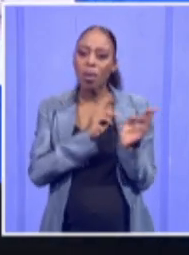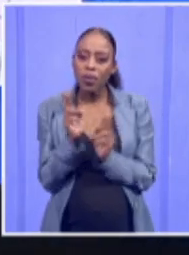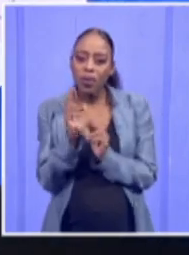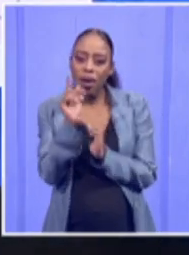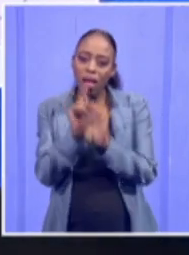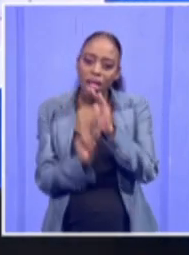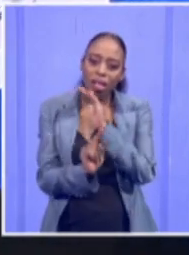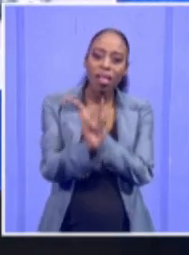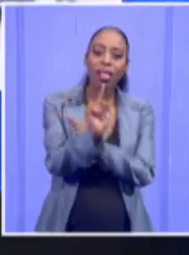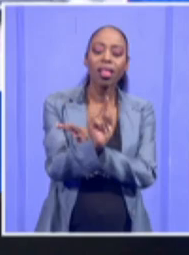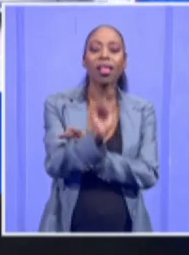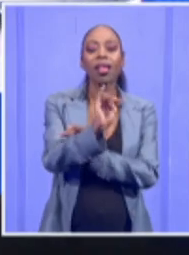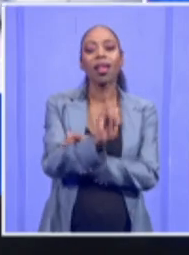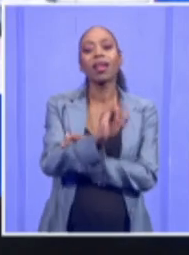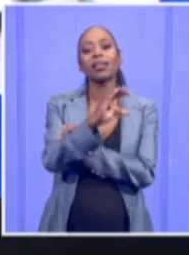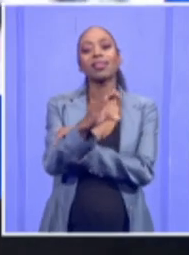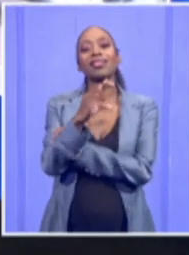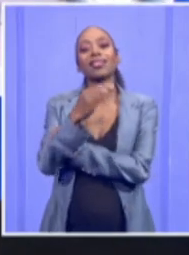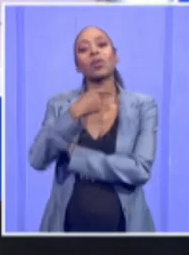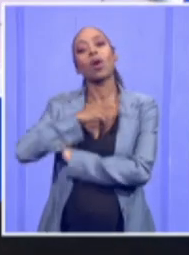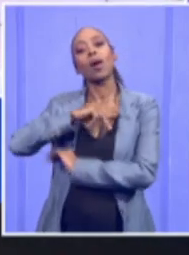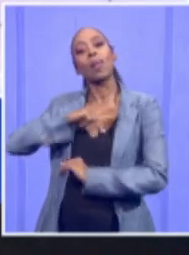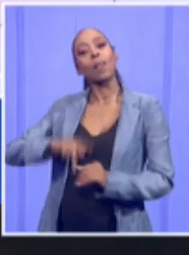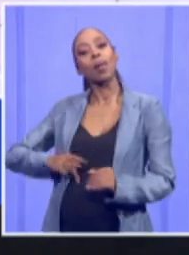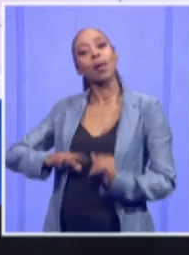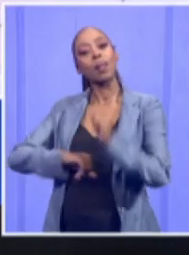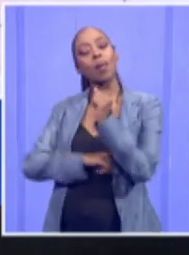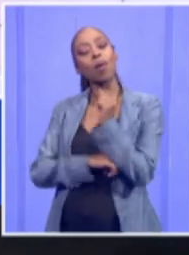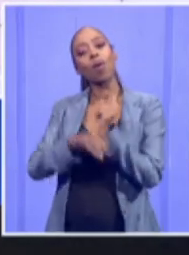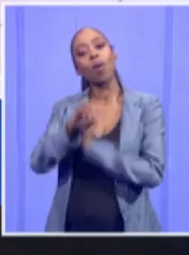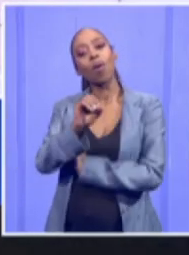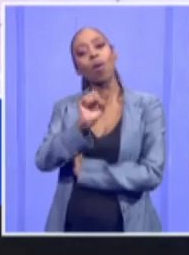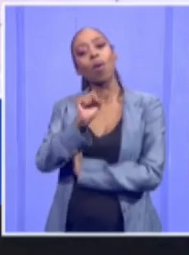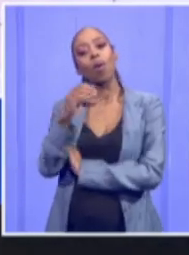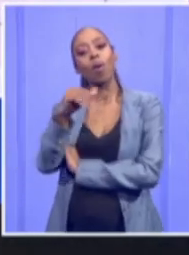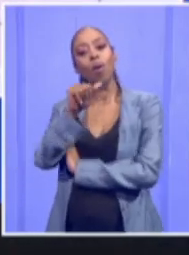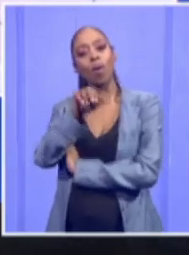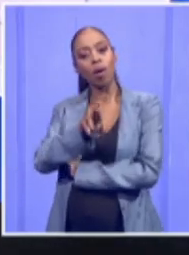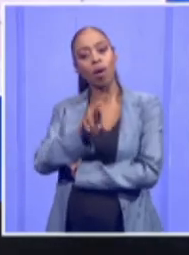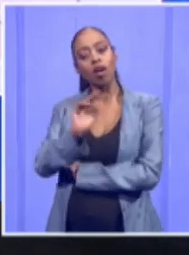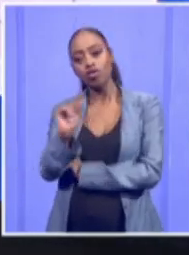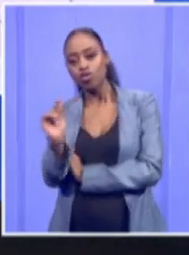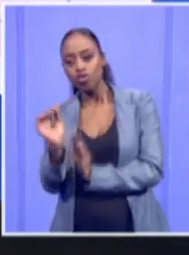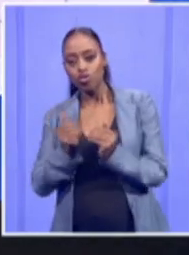London ICC as the Premier of the province, Oscar Mabuyane, is set to open the ceremony.